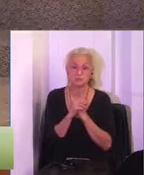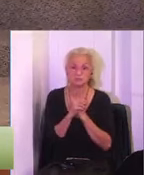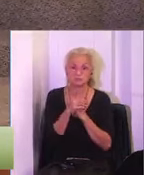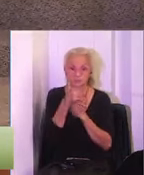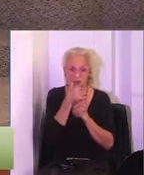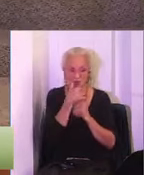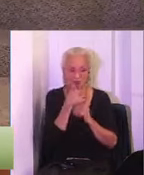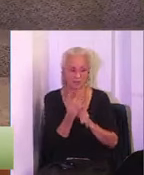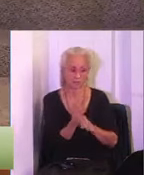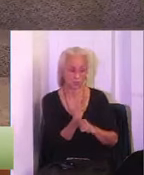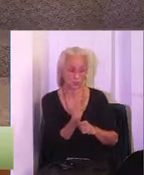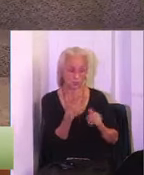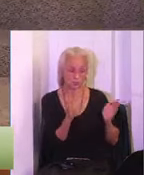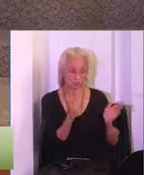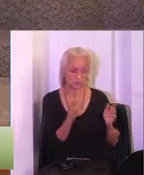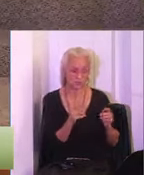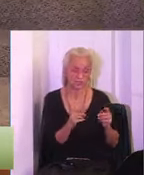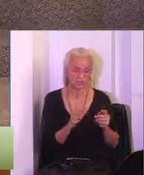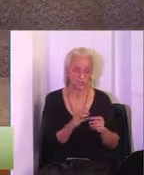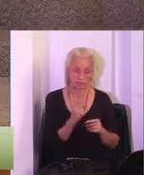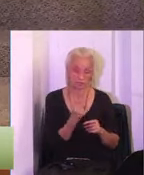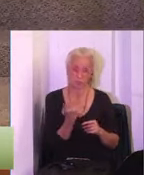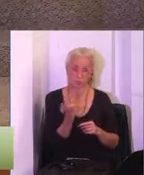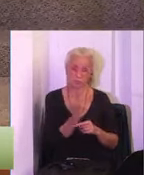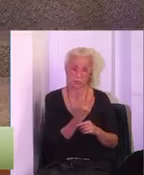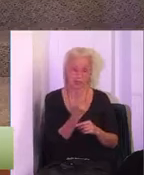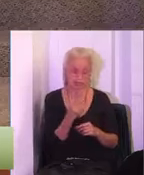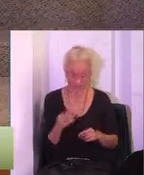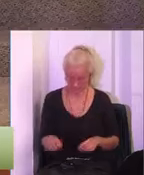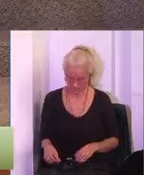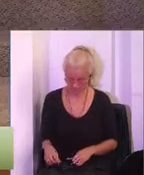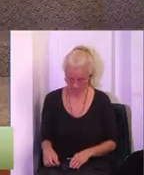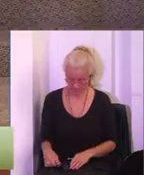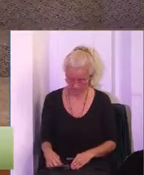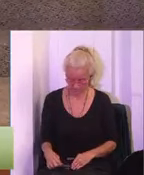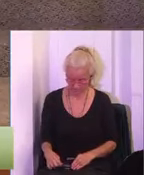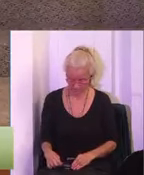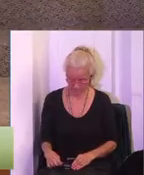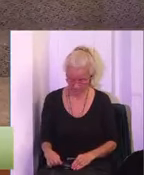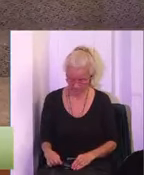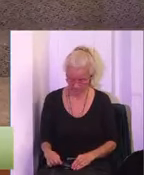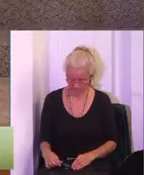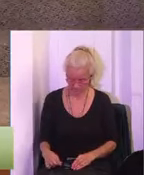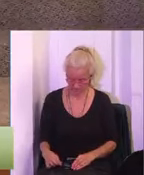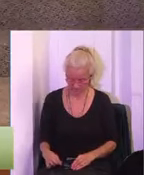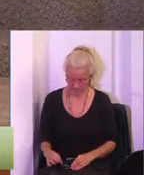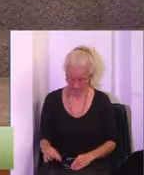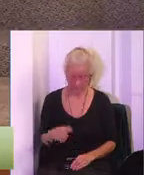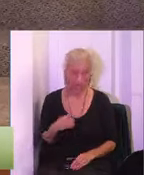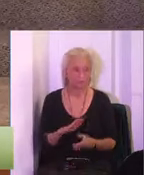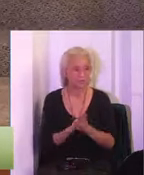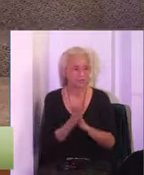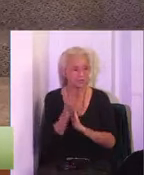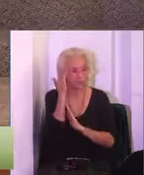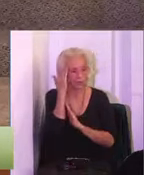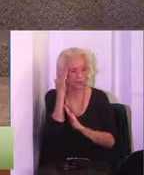We were talking that one day, and I became aware that she